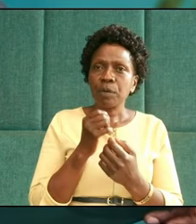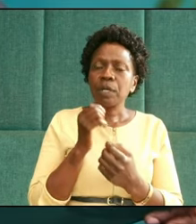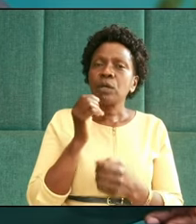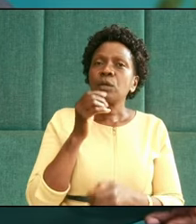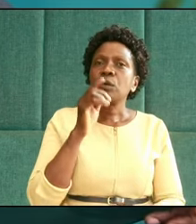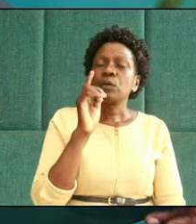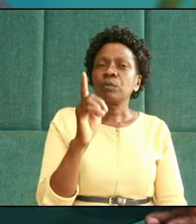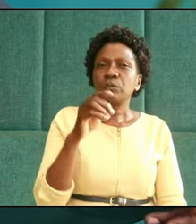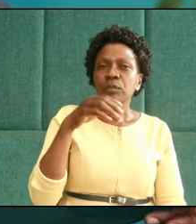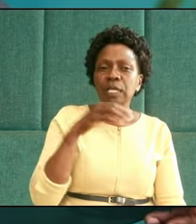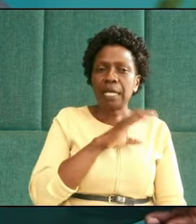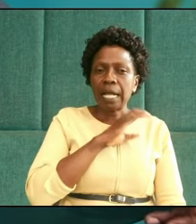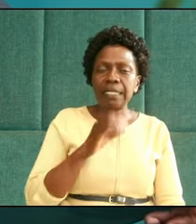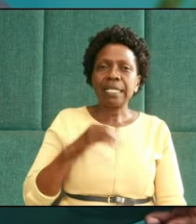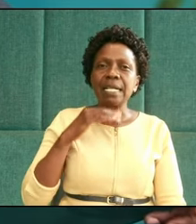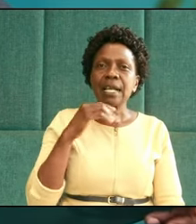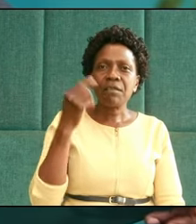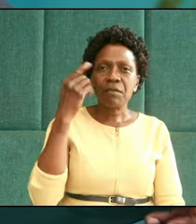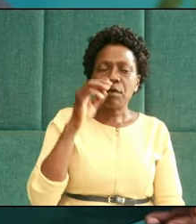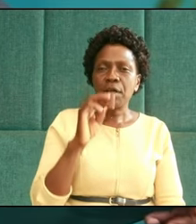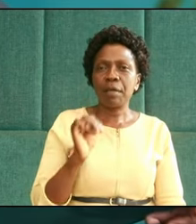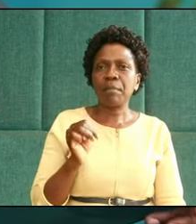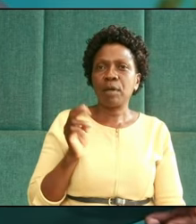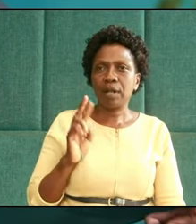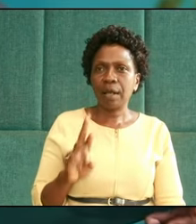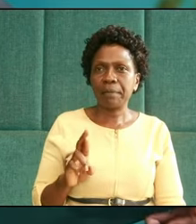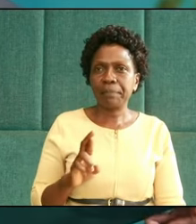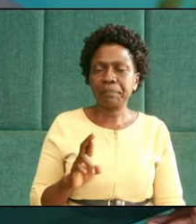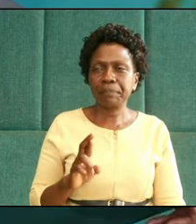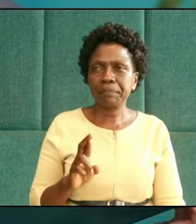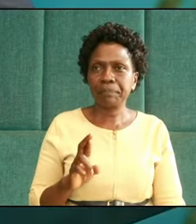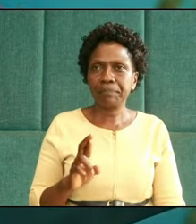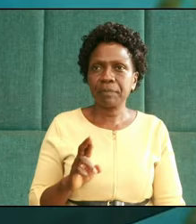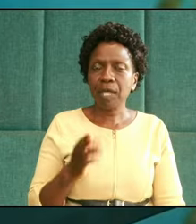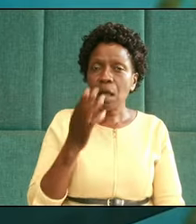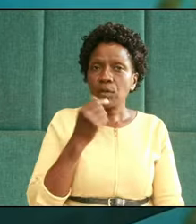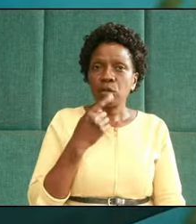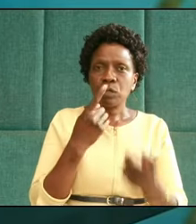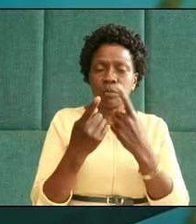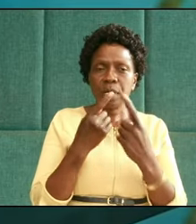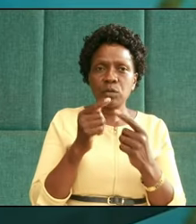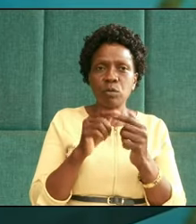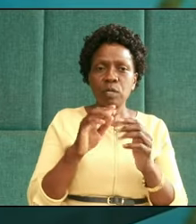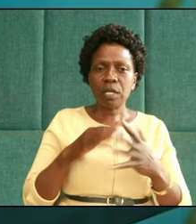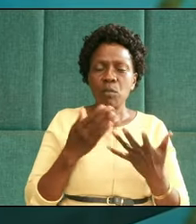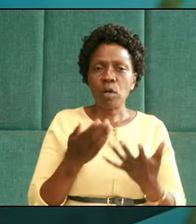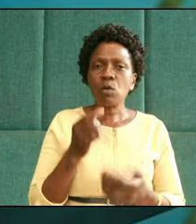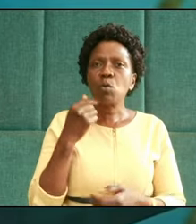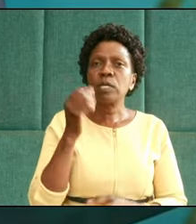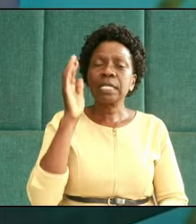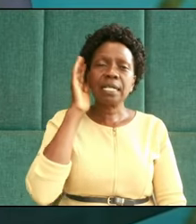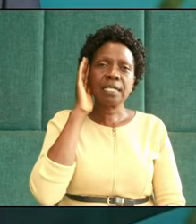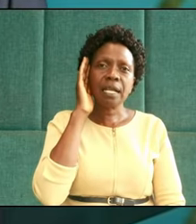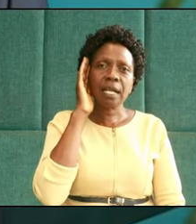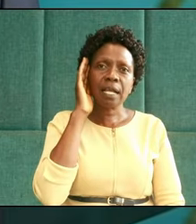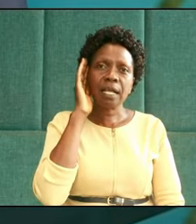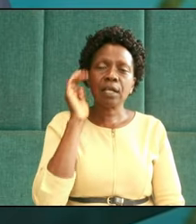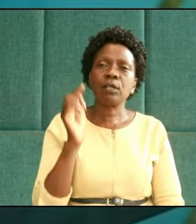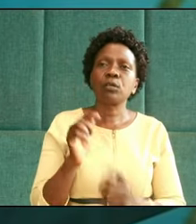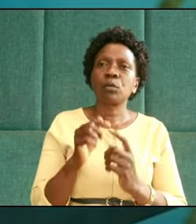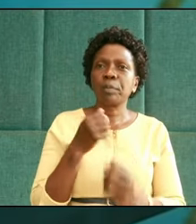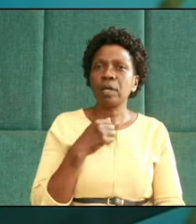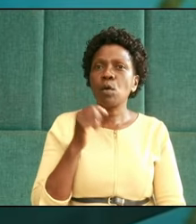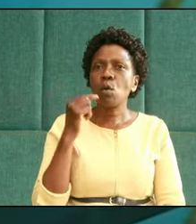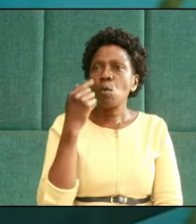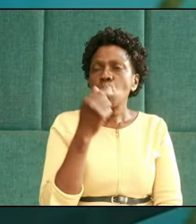Christ. For the sake of Christ, preserve them. I want to speak to somebody listening to me